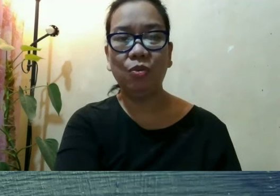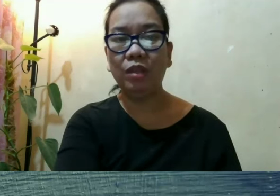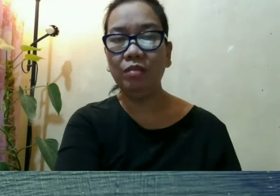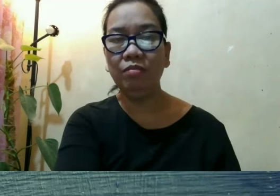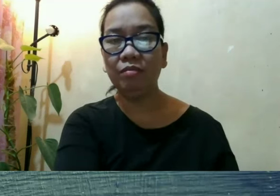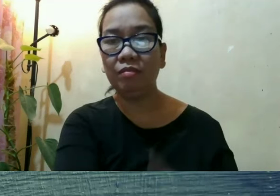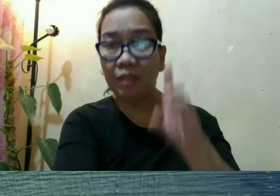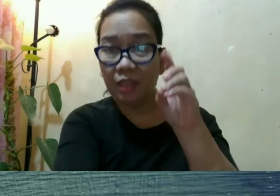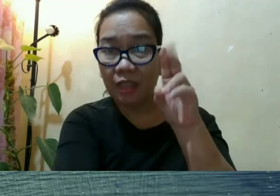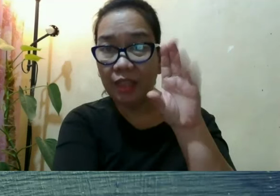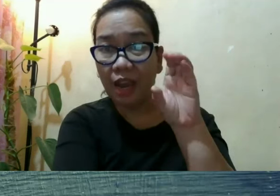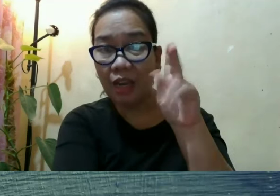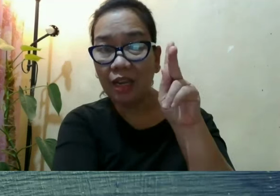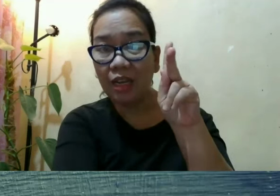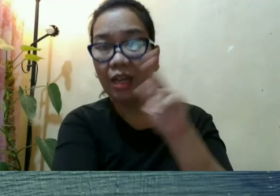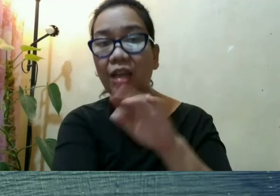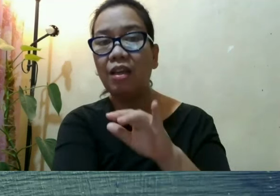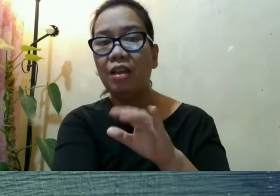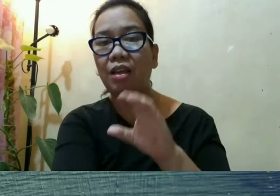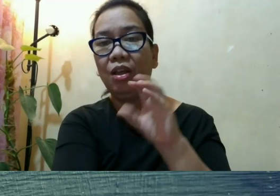this one, duck,